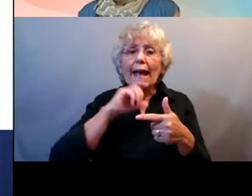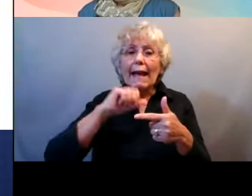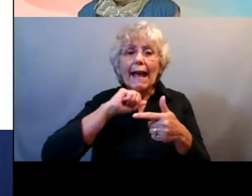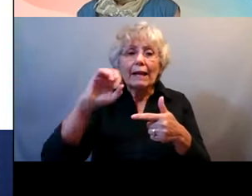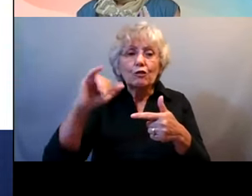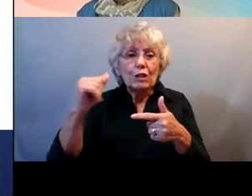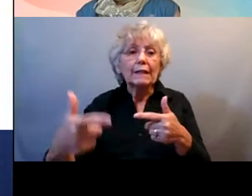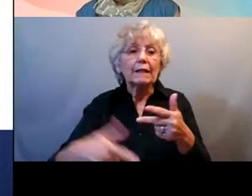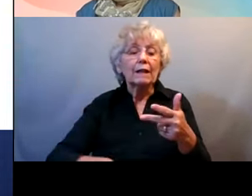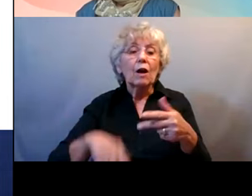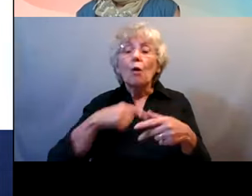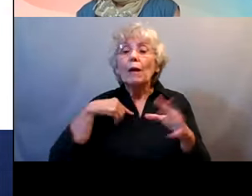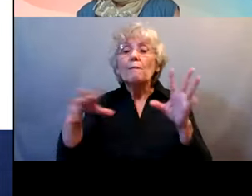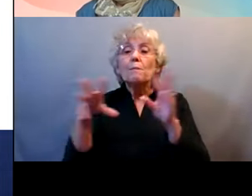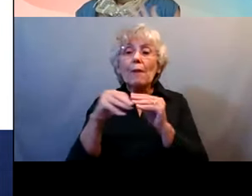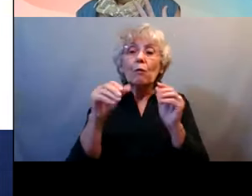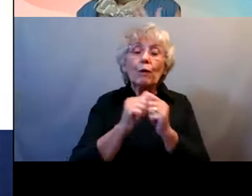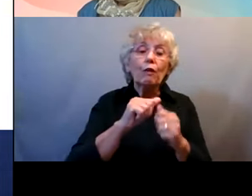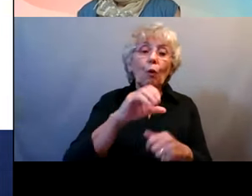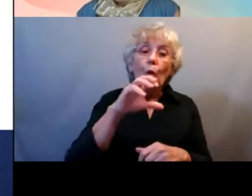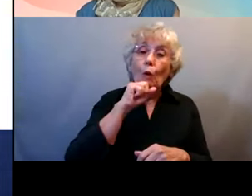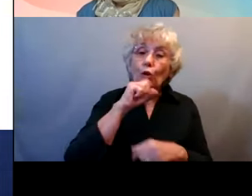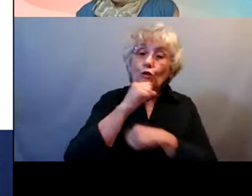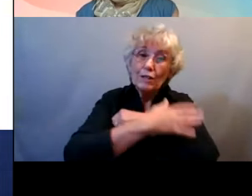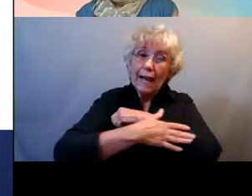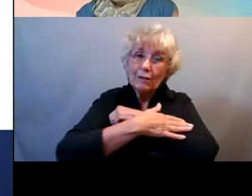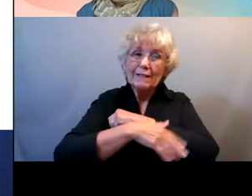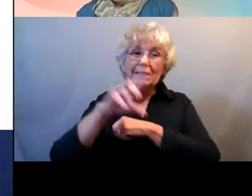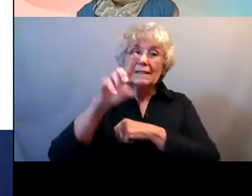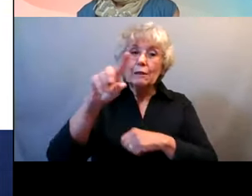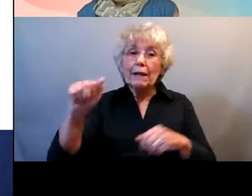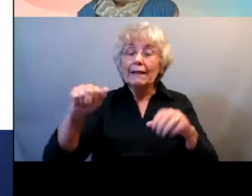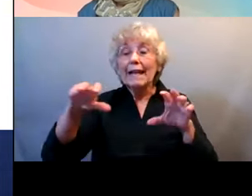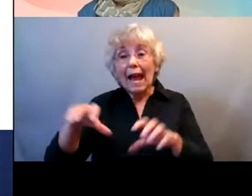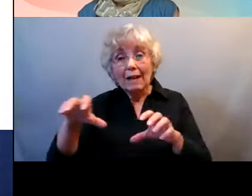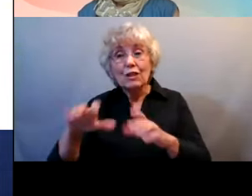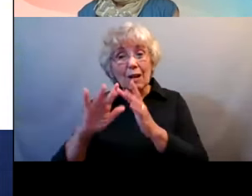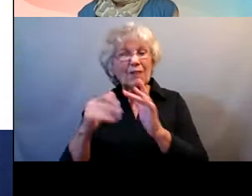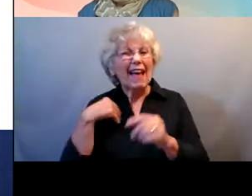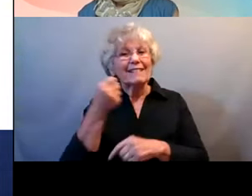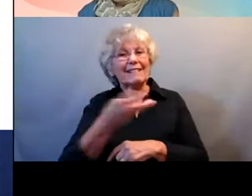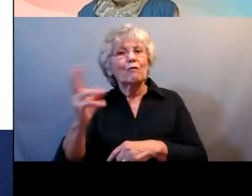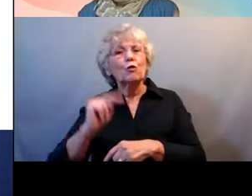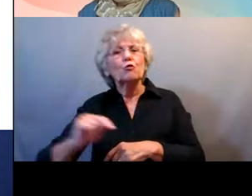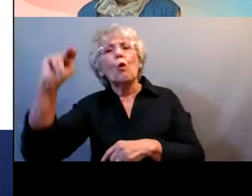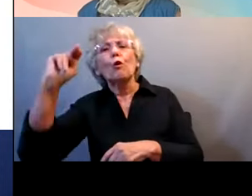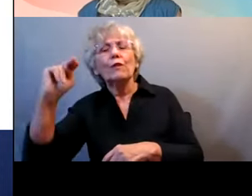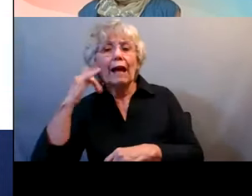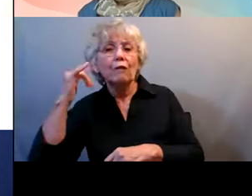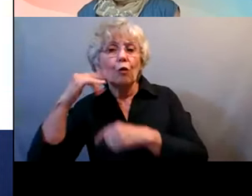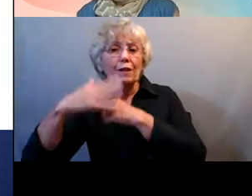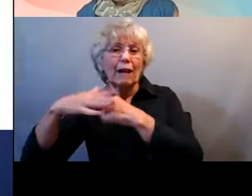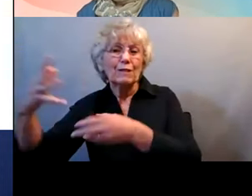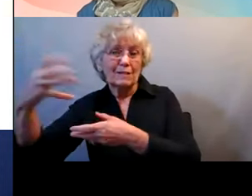for aging. We've met with Orange County Disability Action Network, which is comprised of several Northern California counties, as well